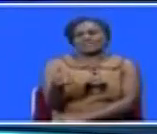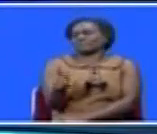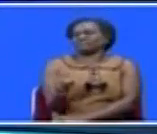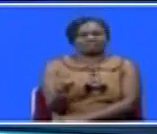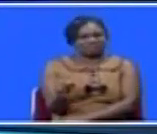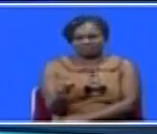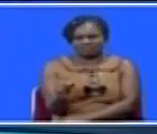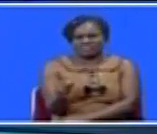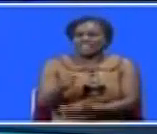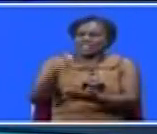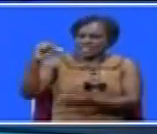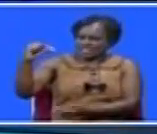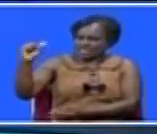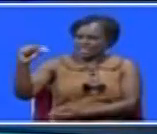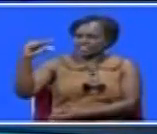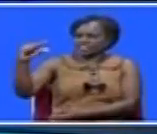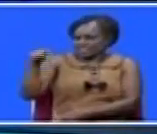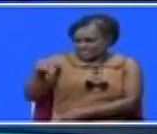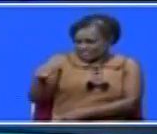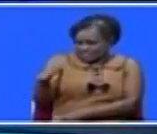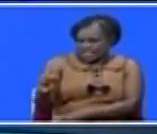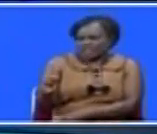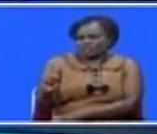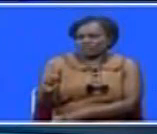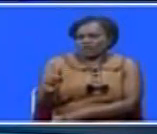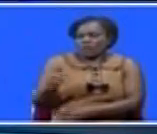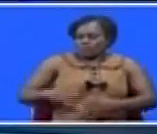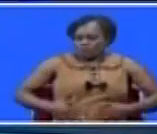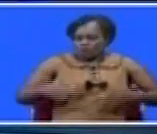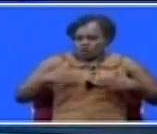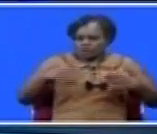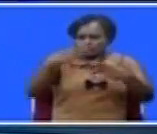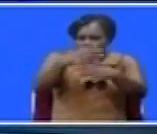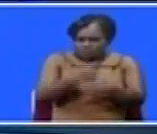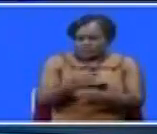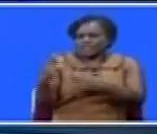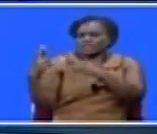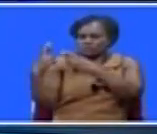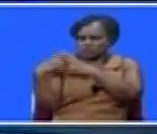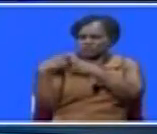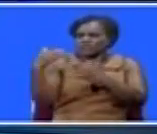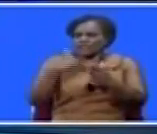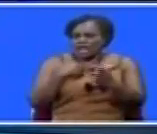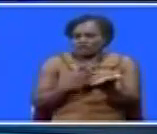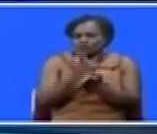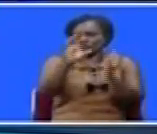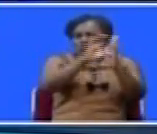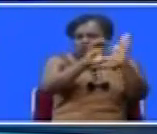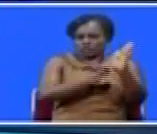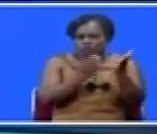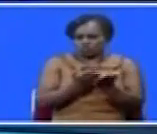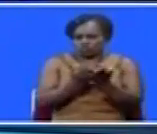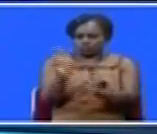of the Auditor General himself, a body and an institution that is mandated by the Constitution to provide